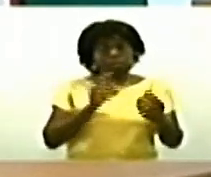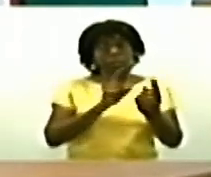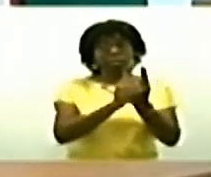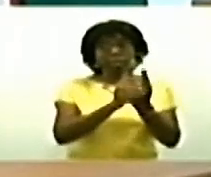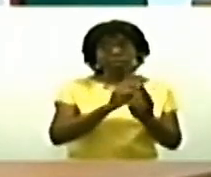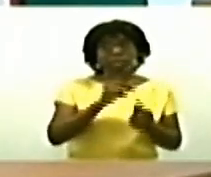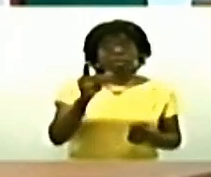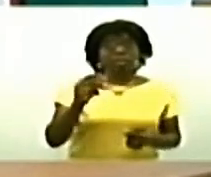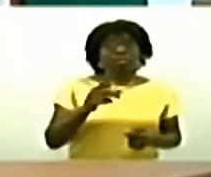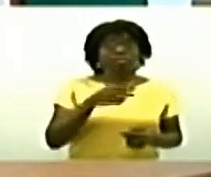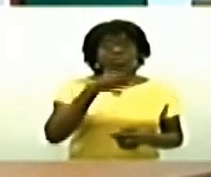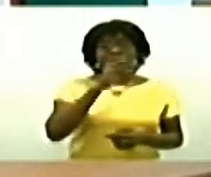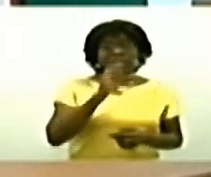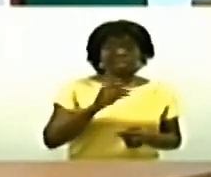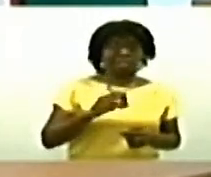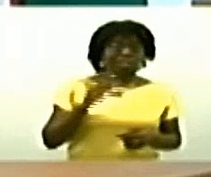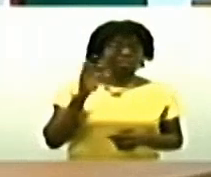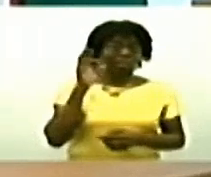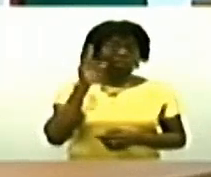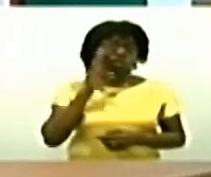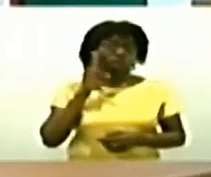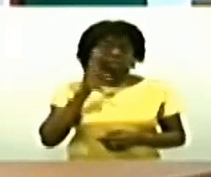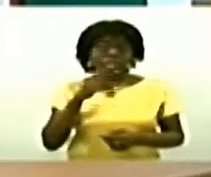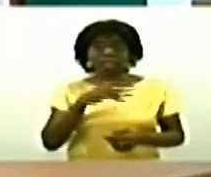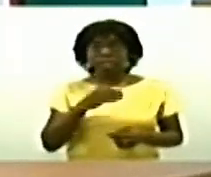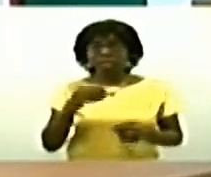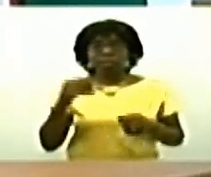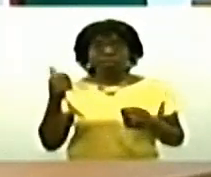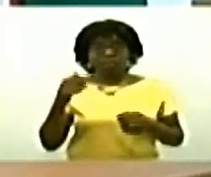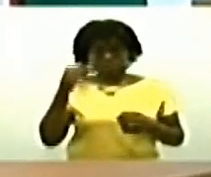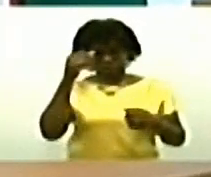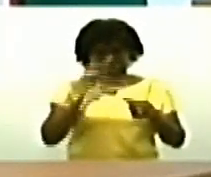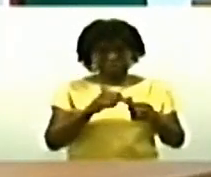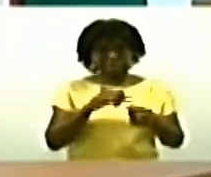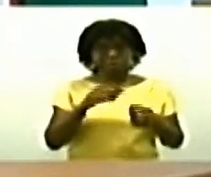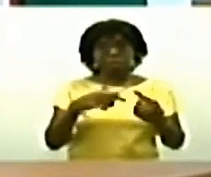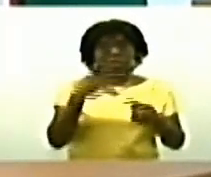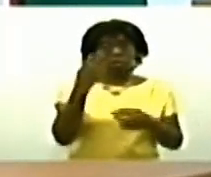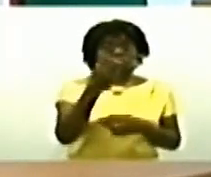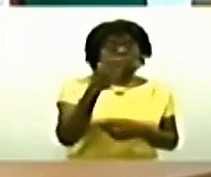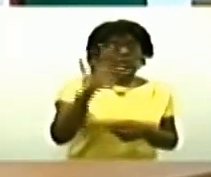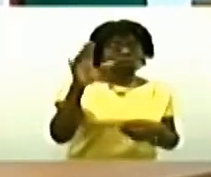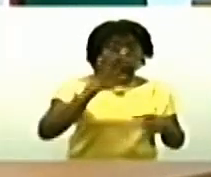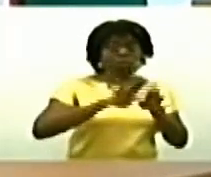drink vodka and tonic. So you can bear that in mind when I knock on your door.